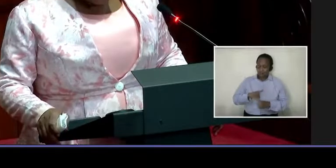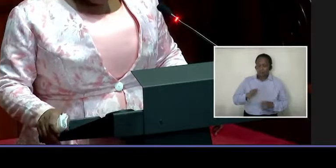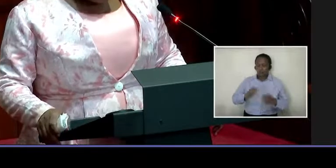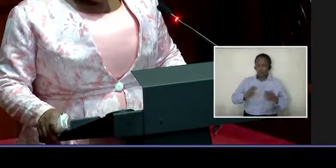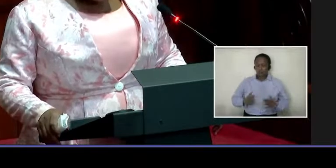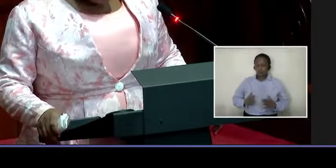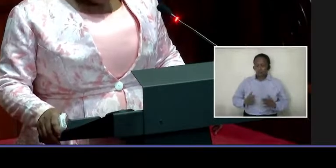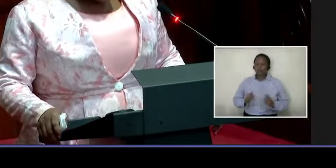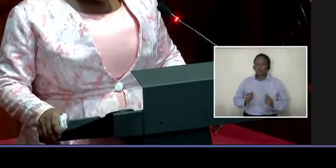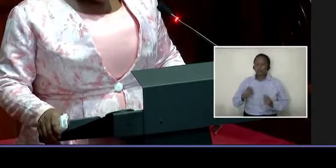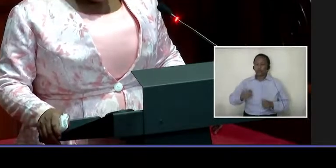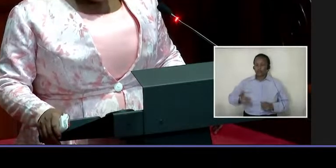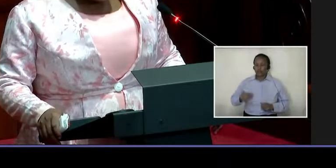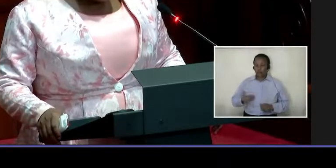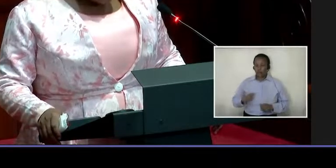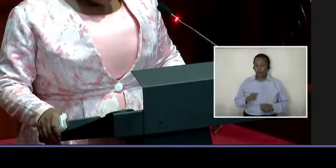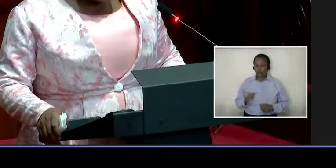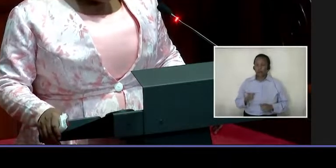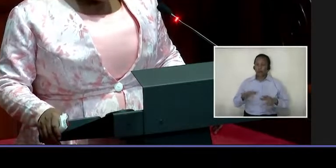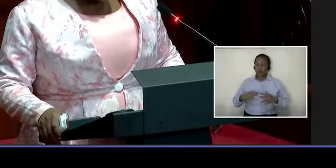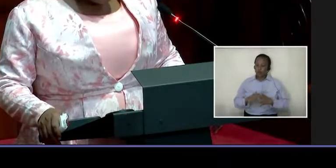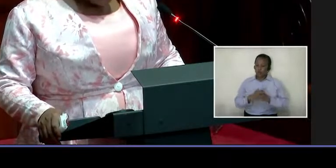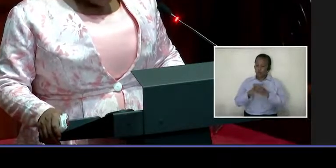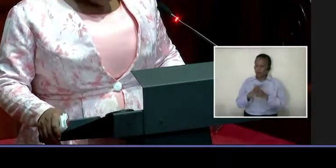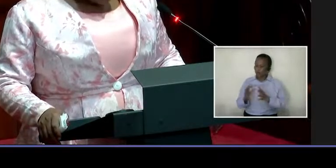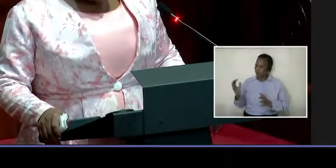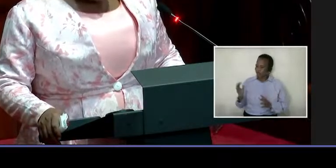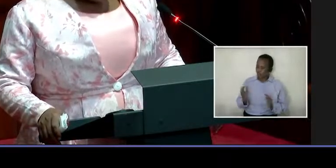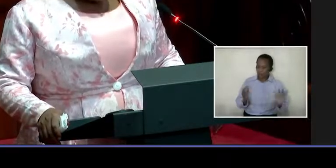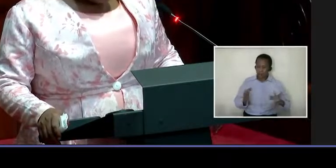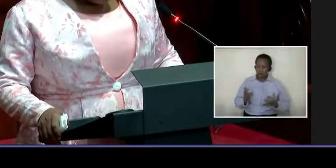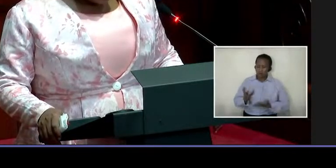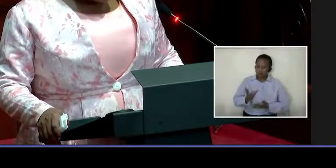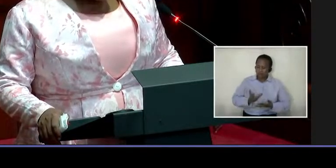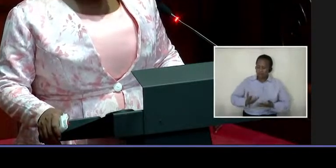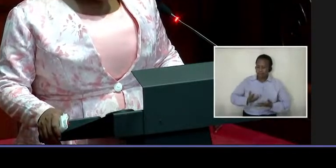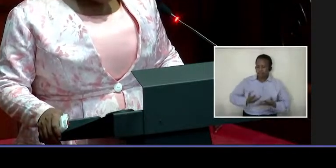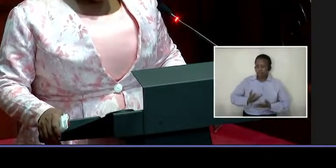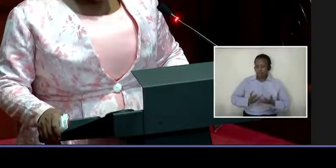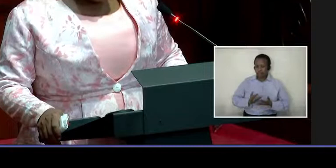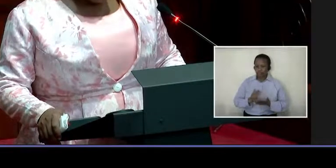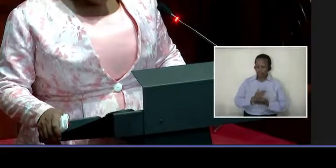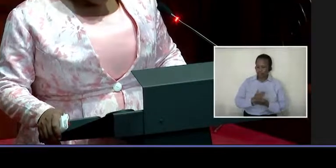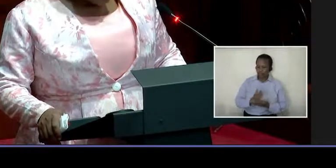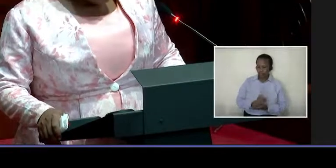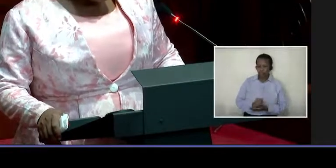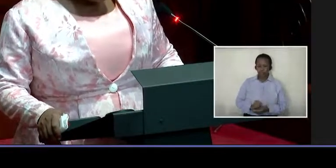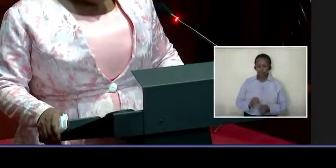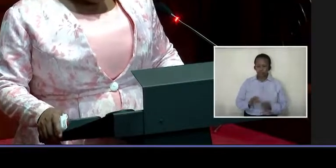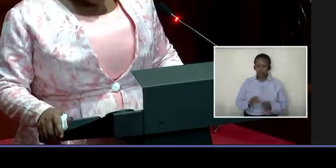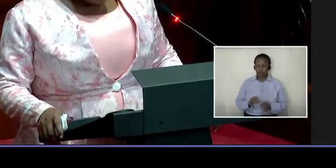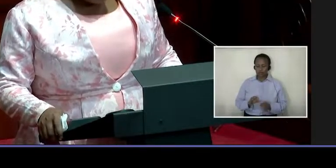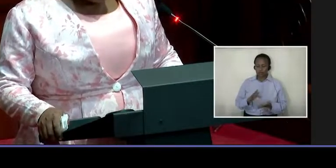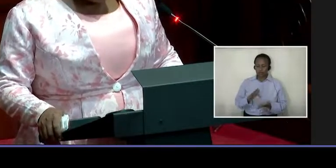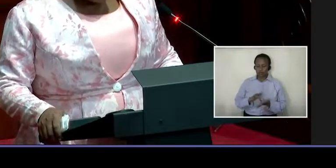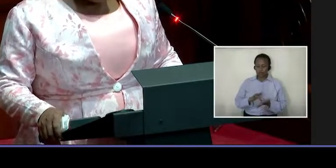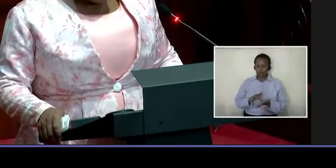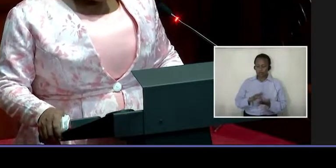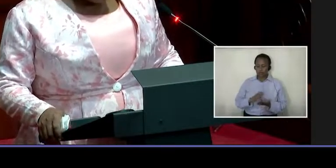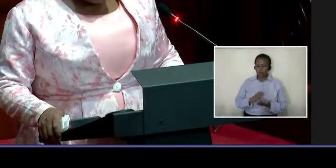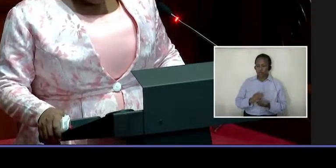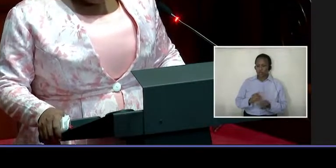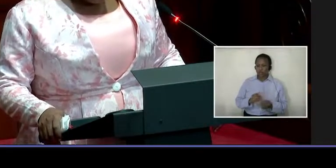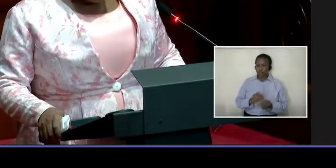coalition come together and discuss and share or allocate positions. Where they do